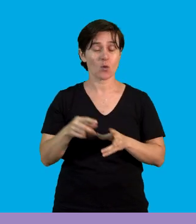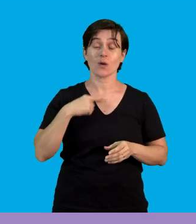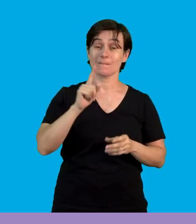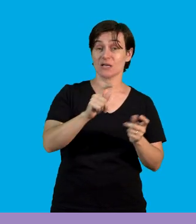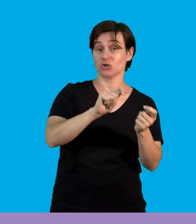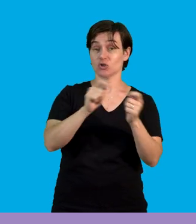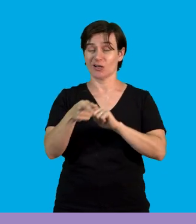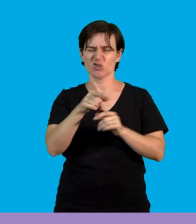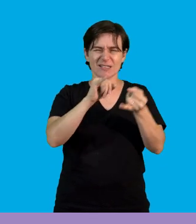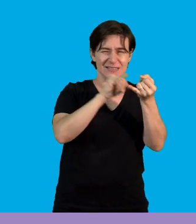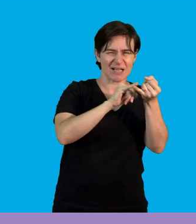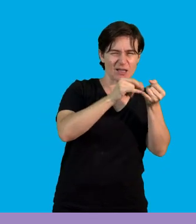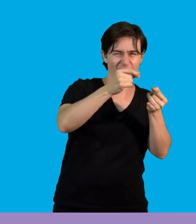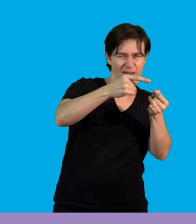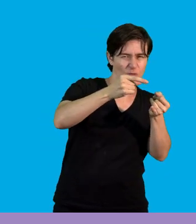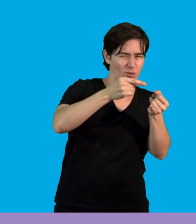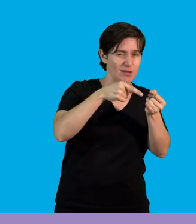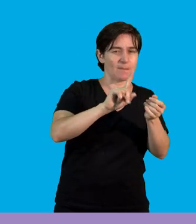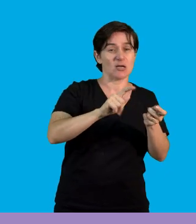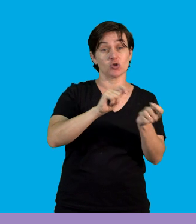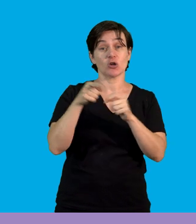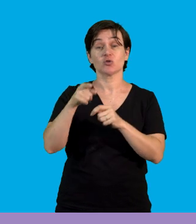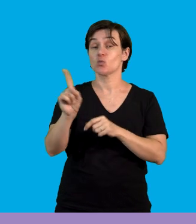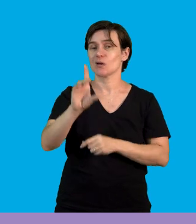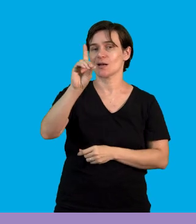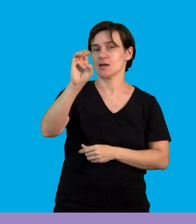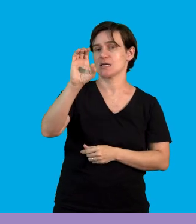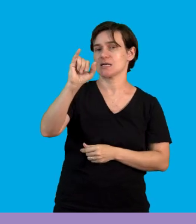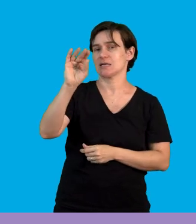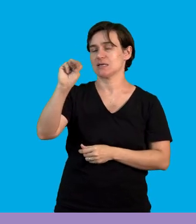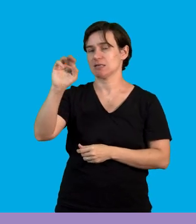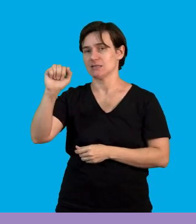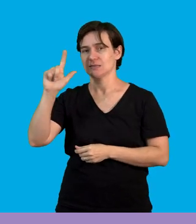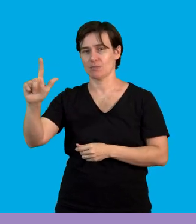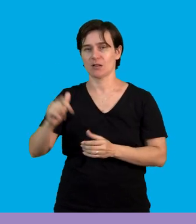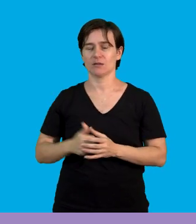we start. Convert the sizes to decimals to help him decide.